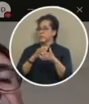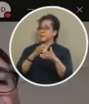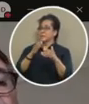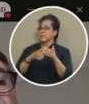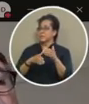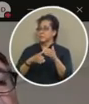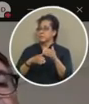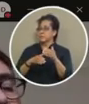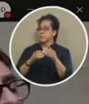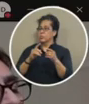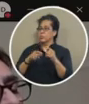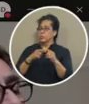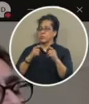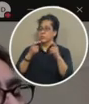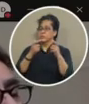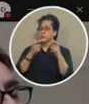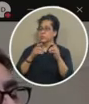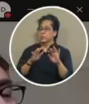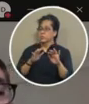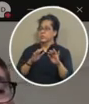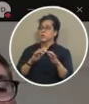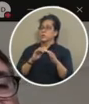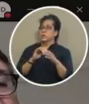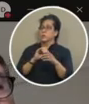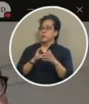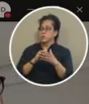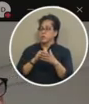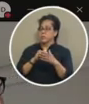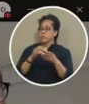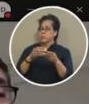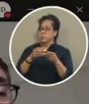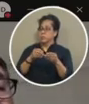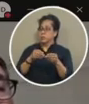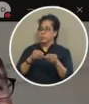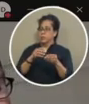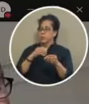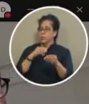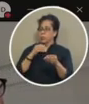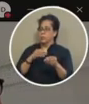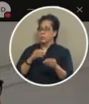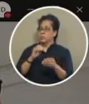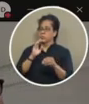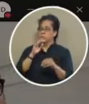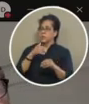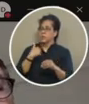session when it is over, that the property owners be guaranteed something